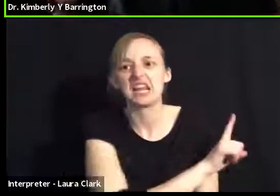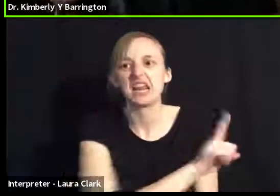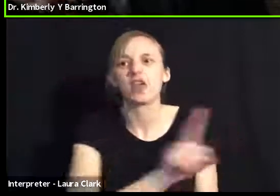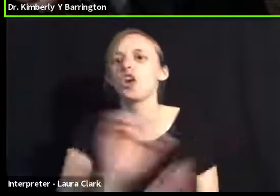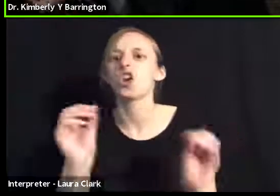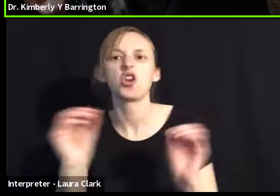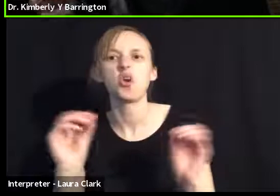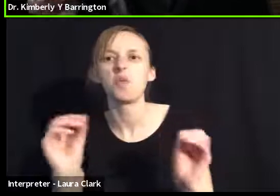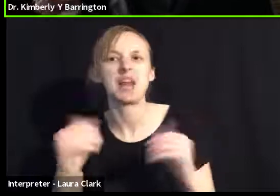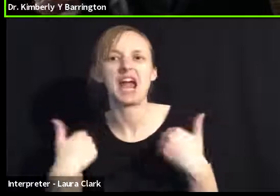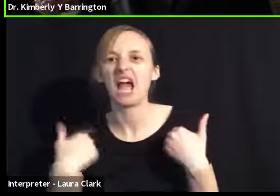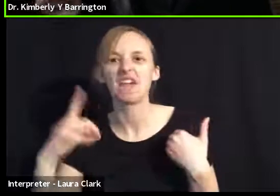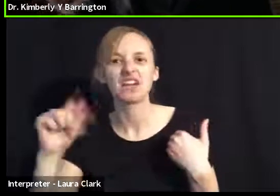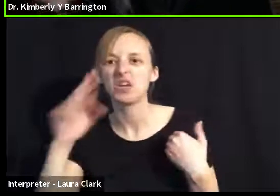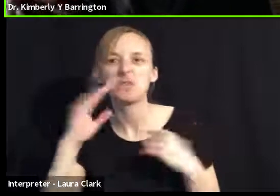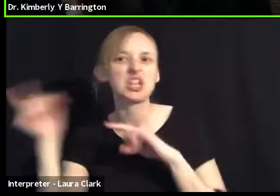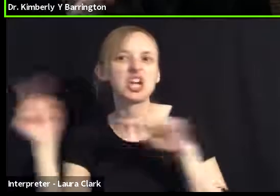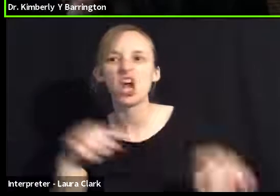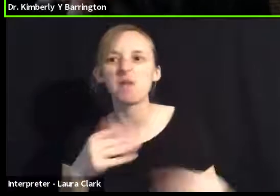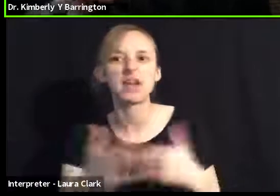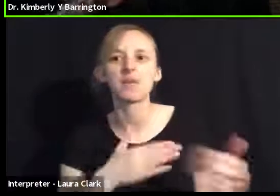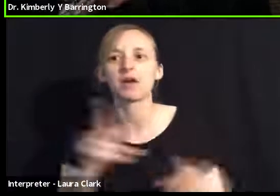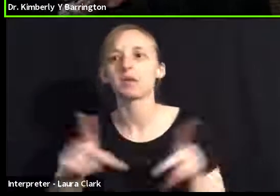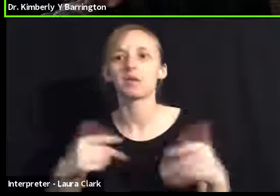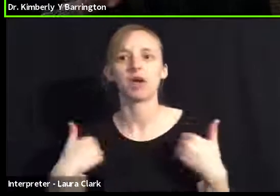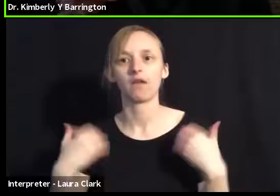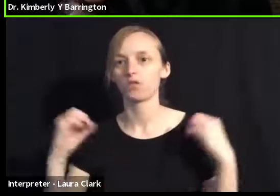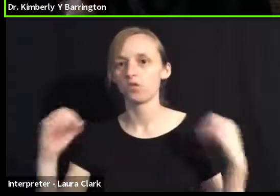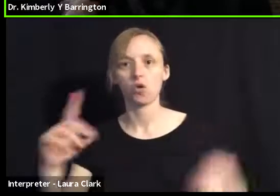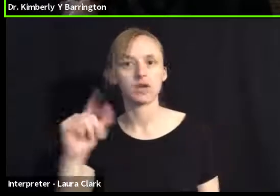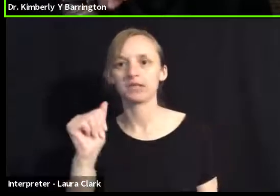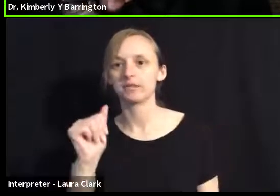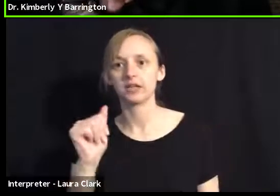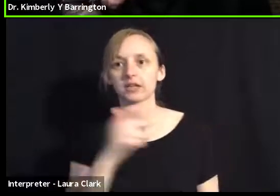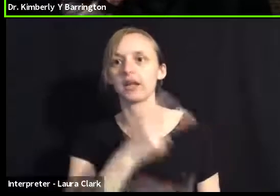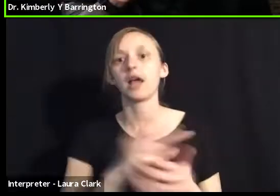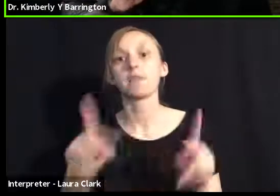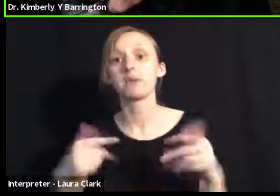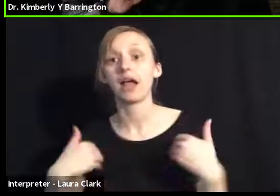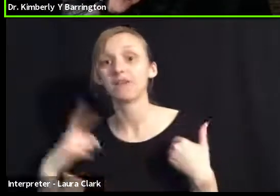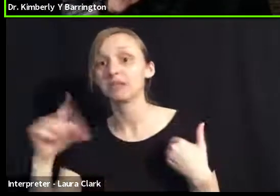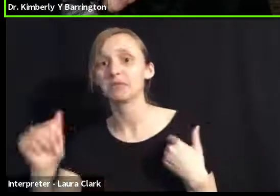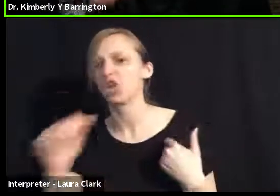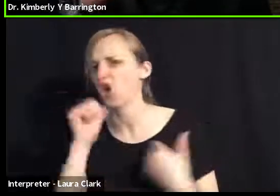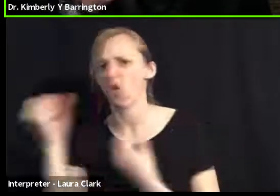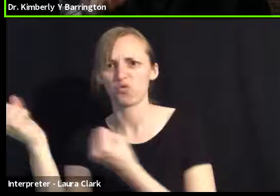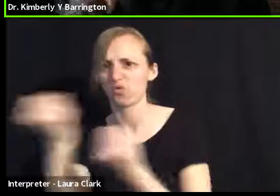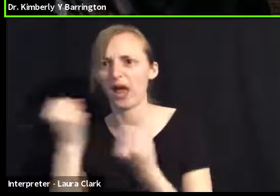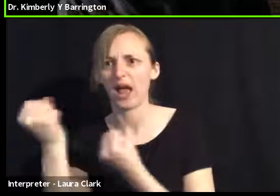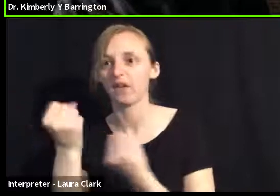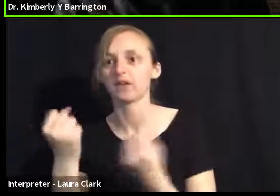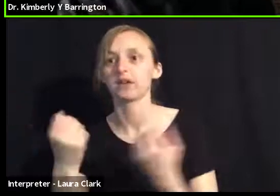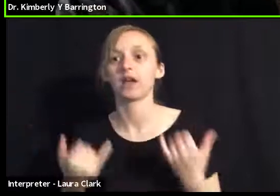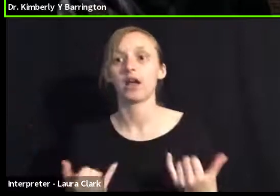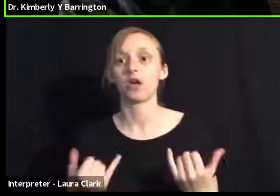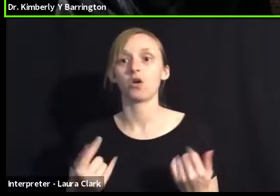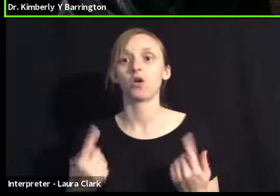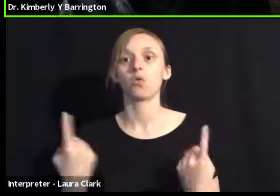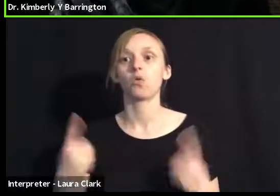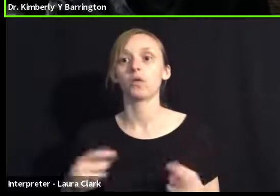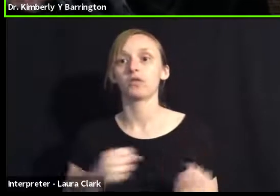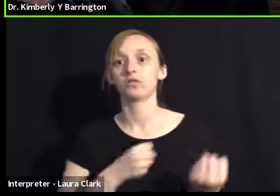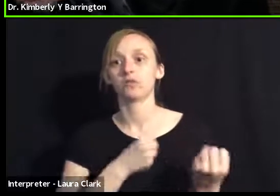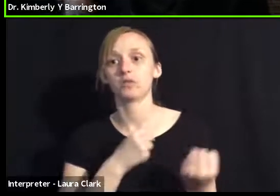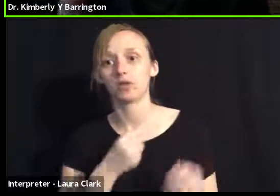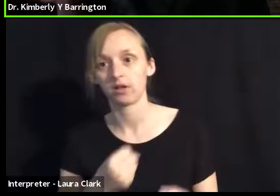come that's gonna need this spot anyway. So, and they probably not driving. And now you see, when you pull up and it's like, you wanna